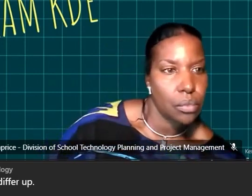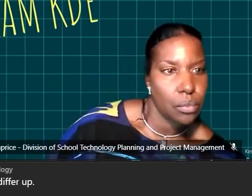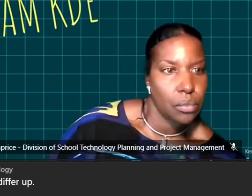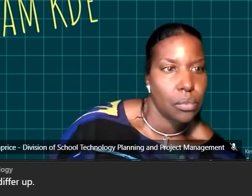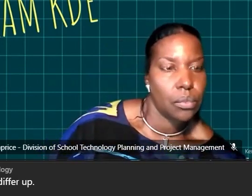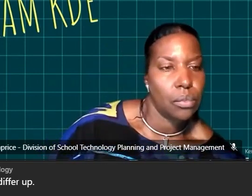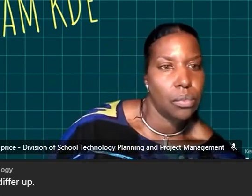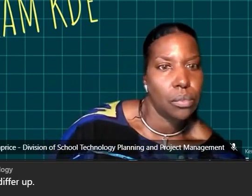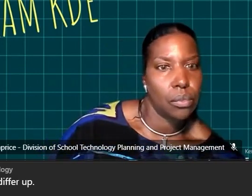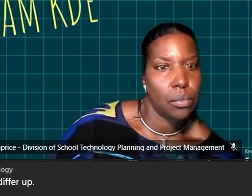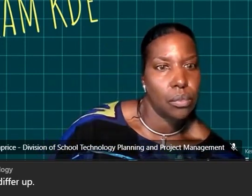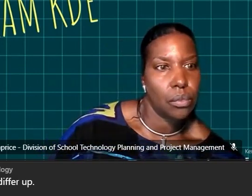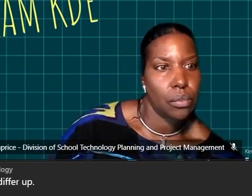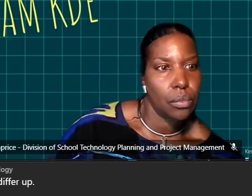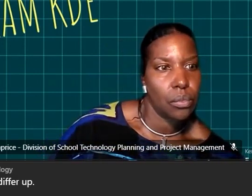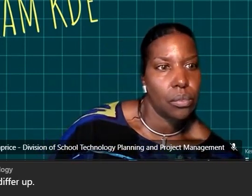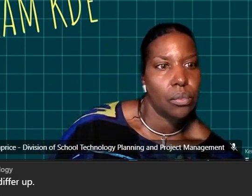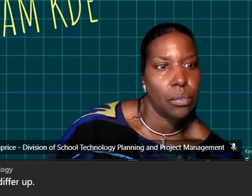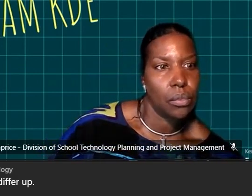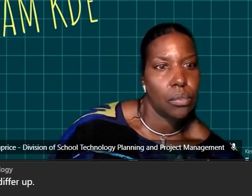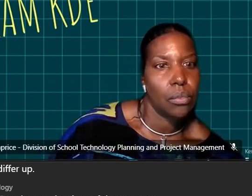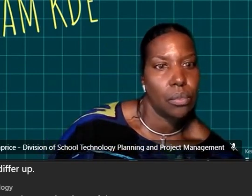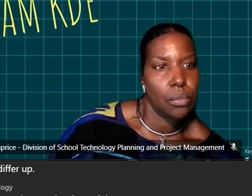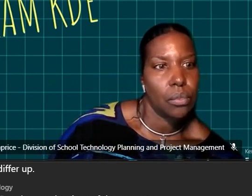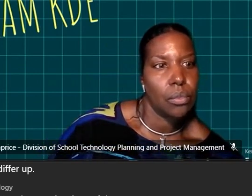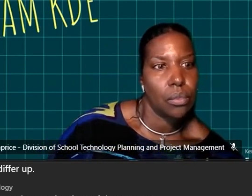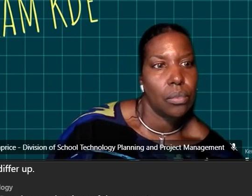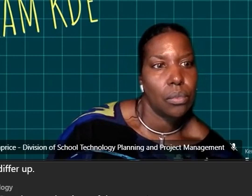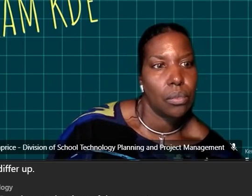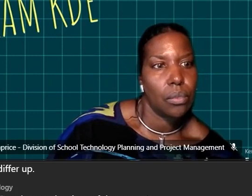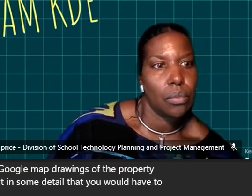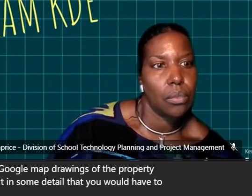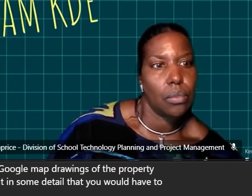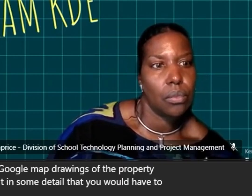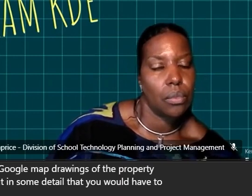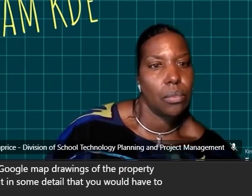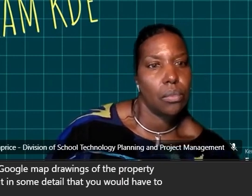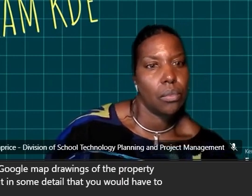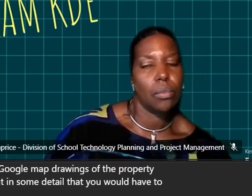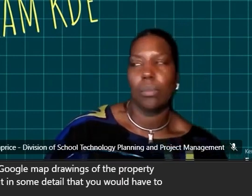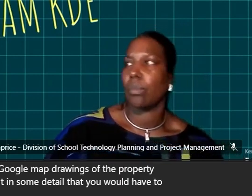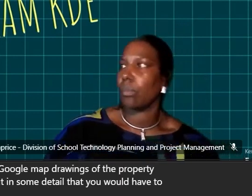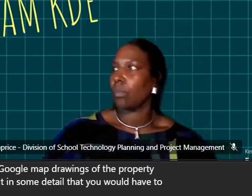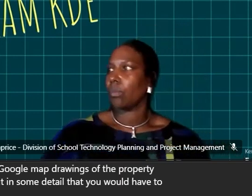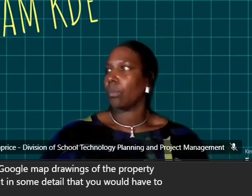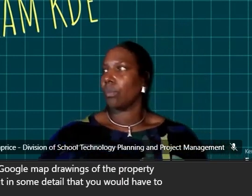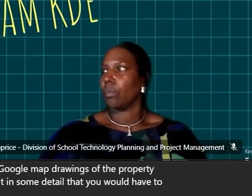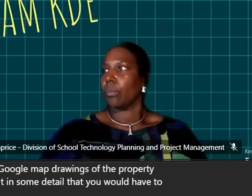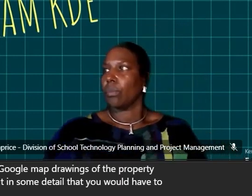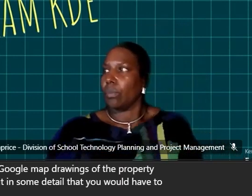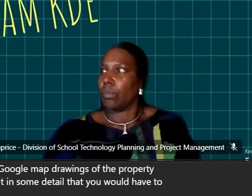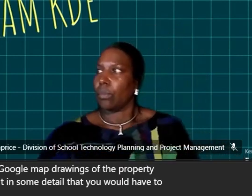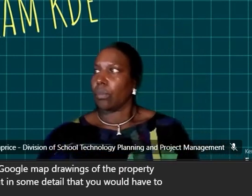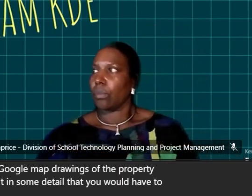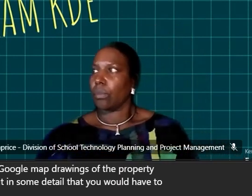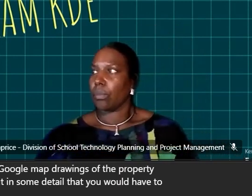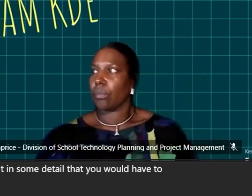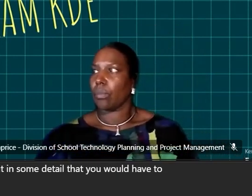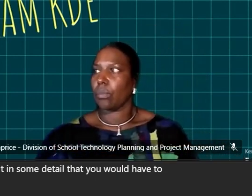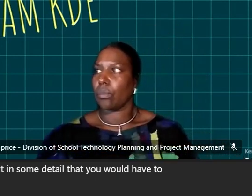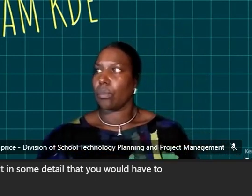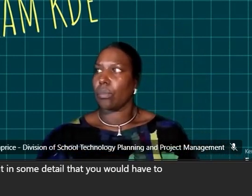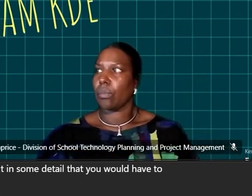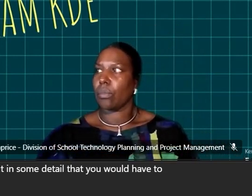property and kind of lay some things out in some detail that you would have to make unique to you. But we could probably get you some things to help out if you ask